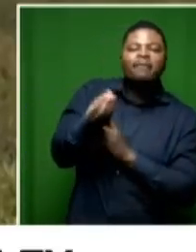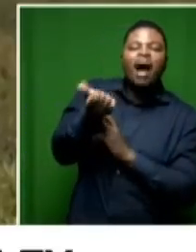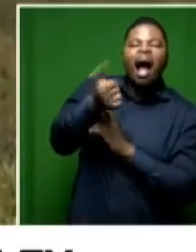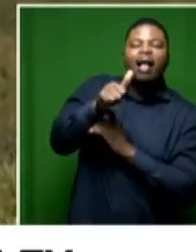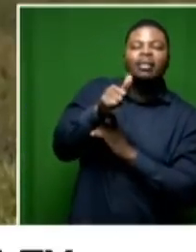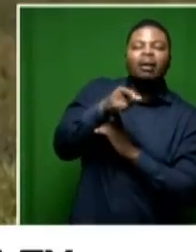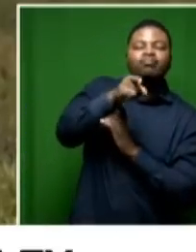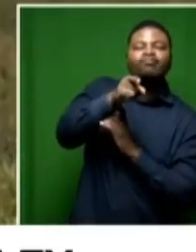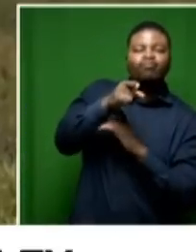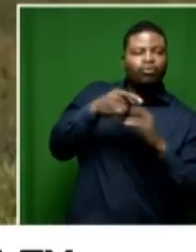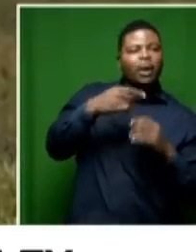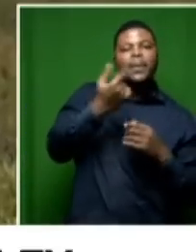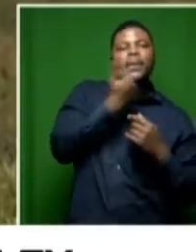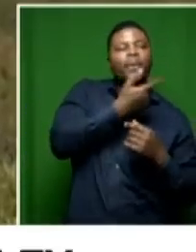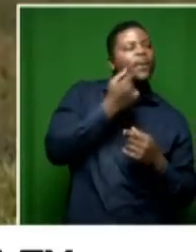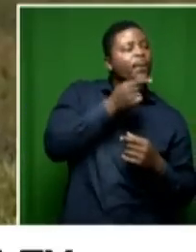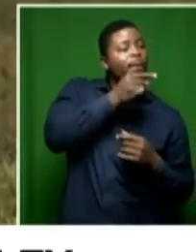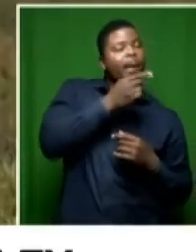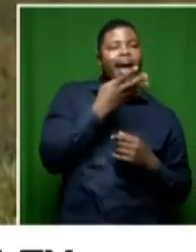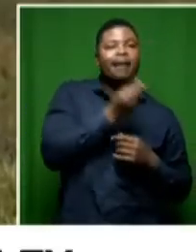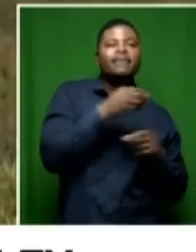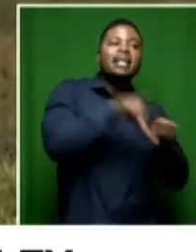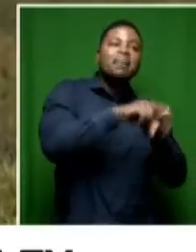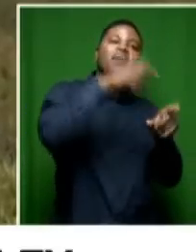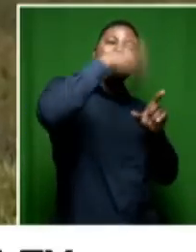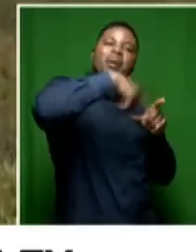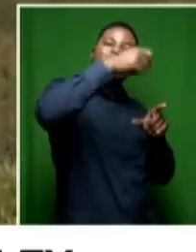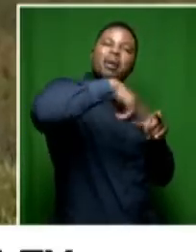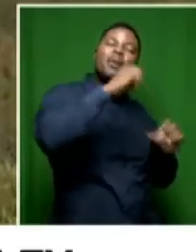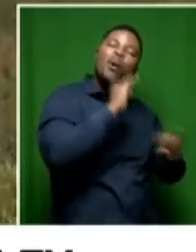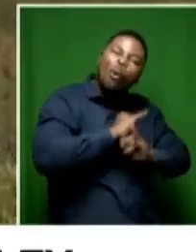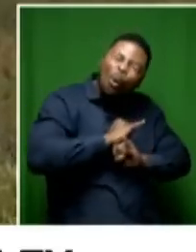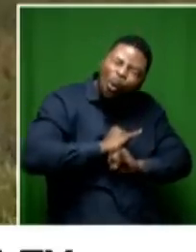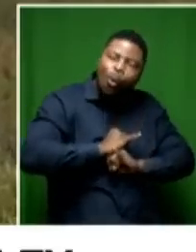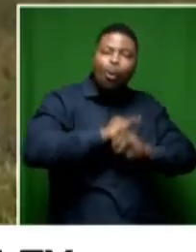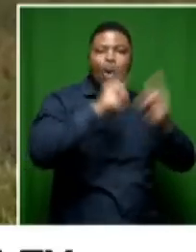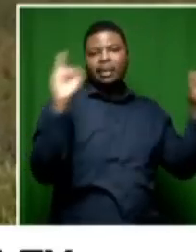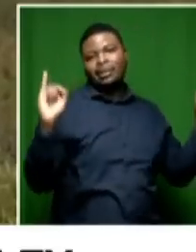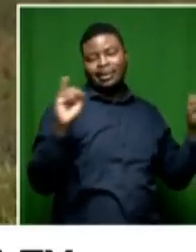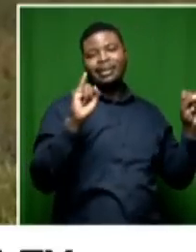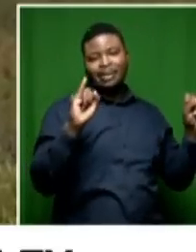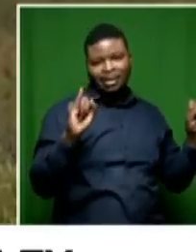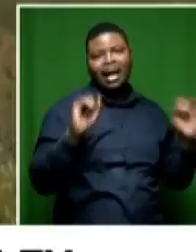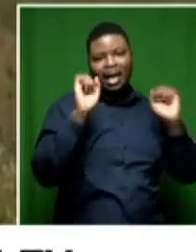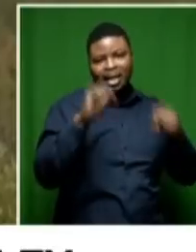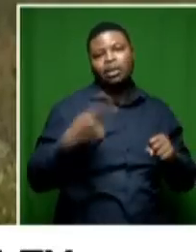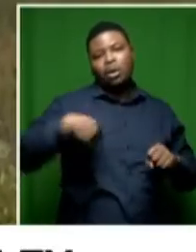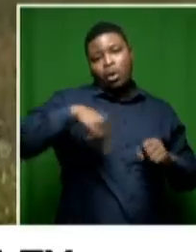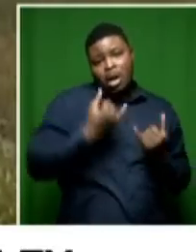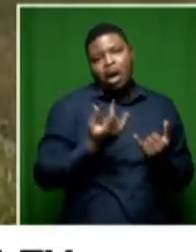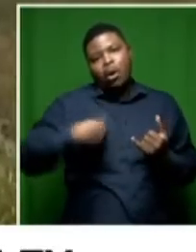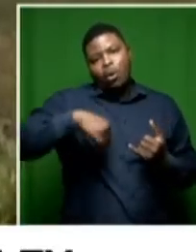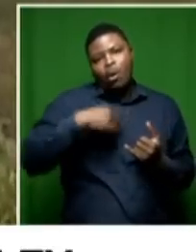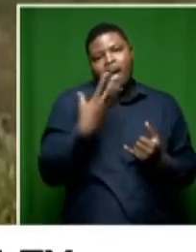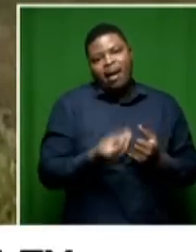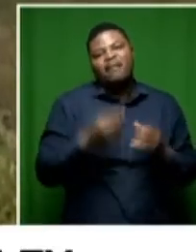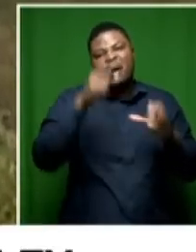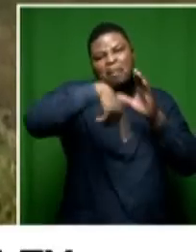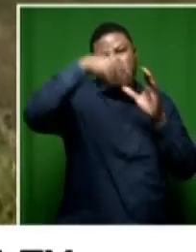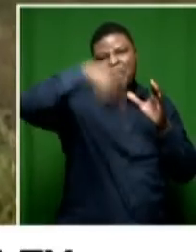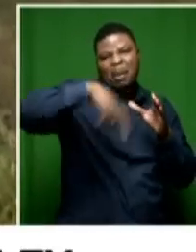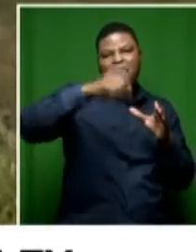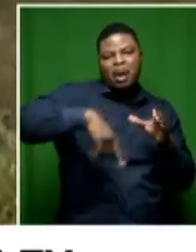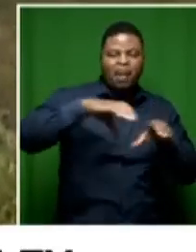which is also a main leakage. So we are working on very severe leakages where we are now. And